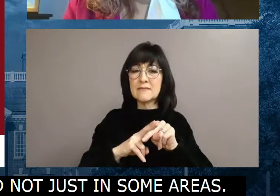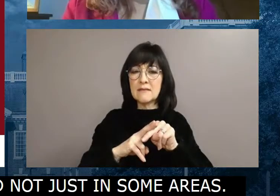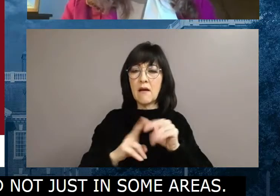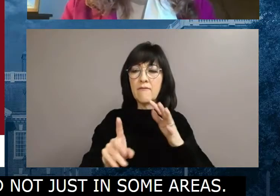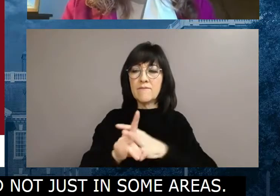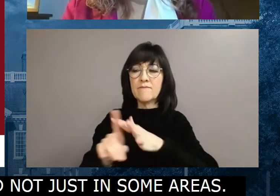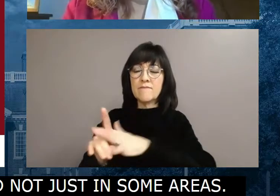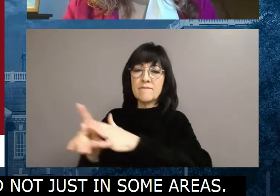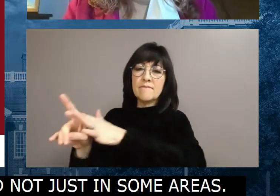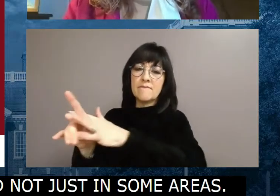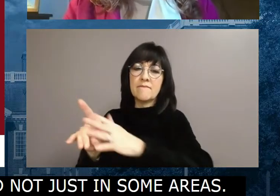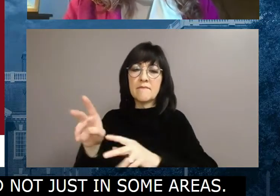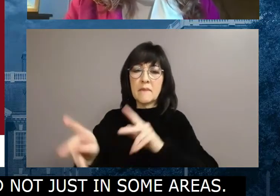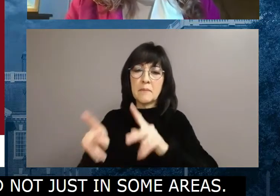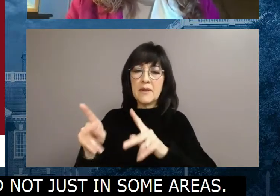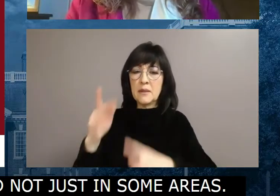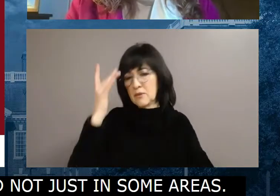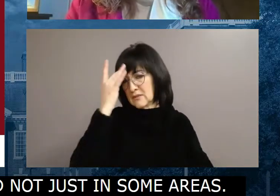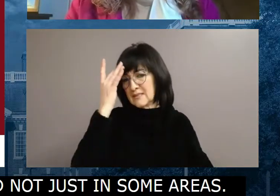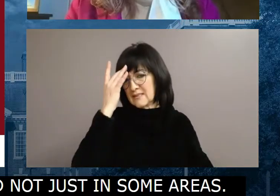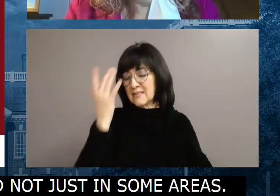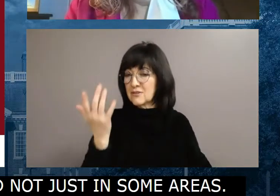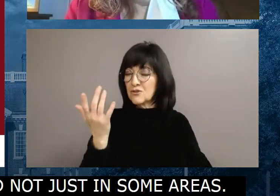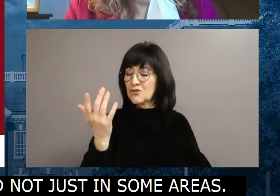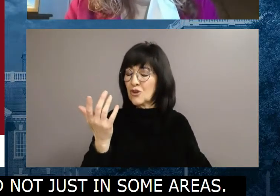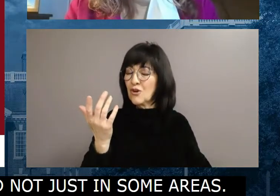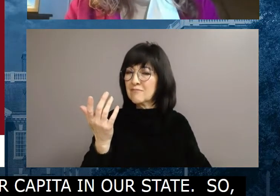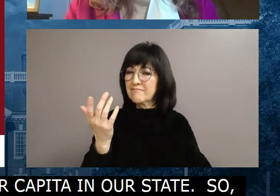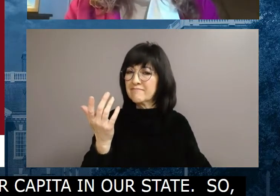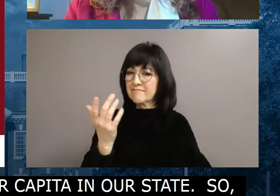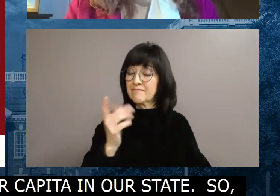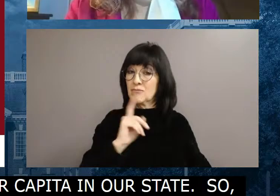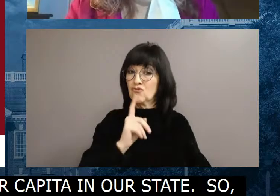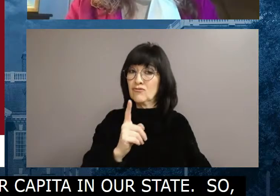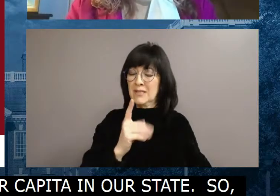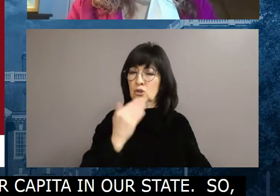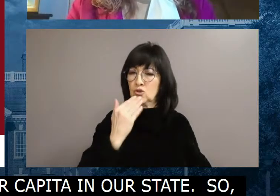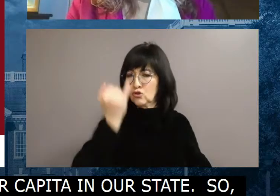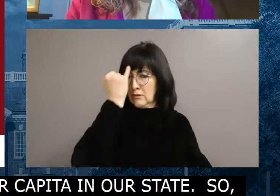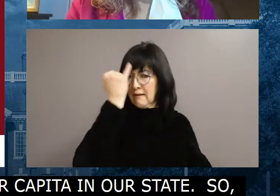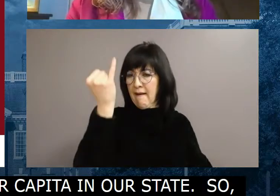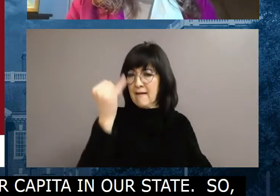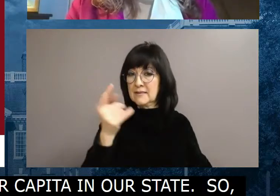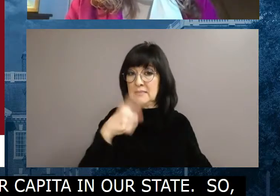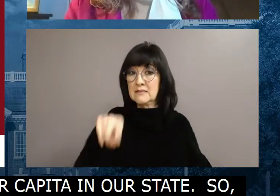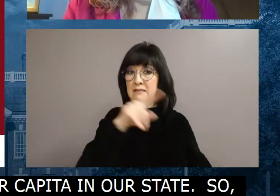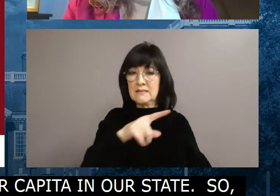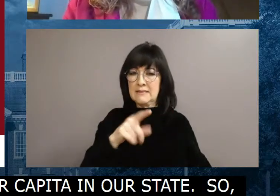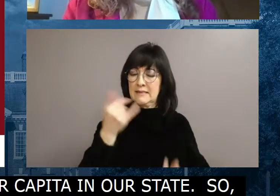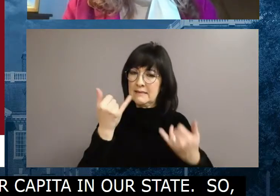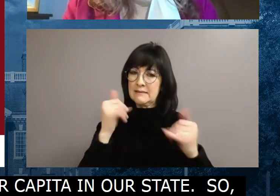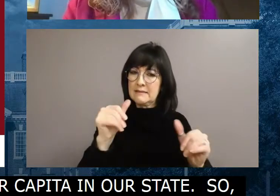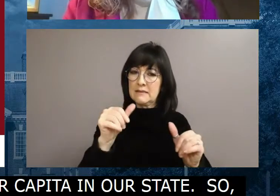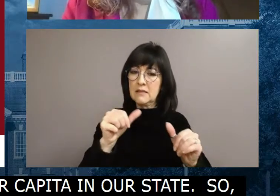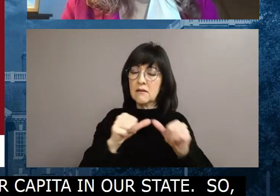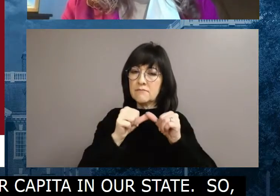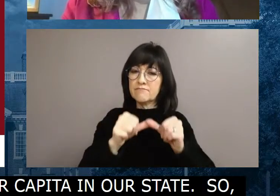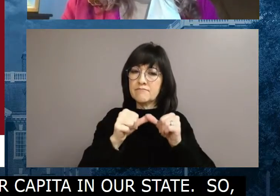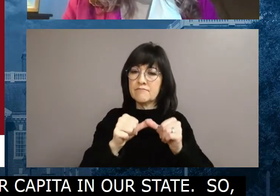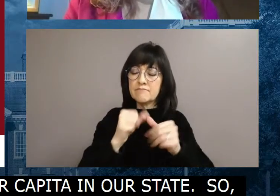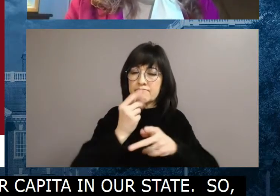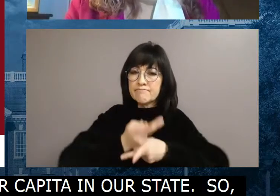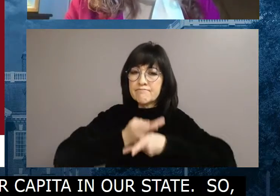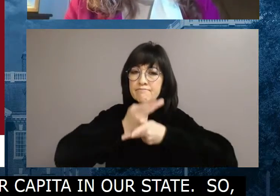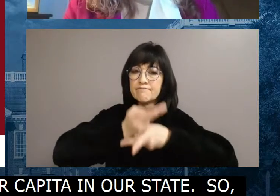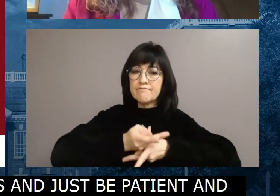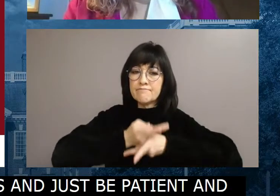there is reason to remain cautious and to just be patient as we're getting more people vaccinated. As we